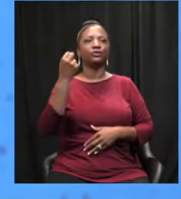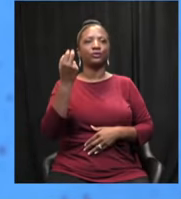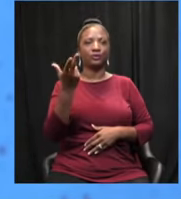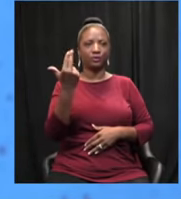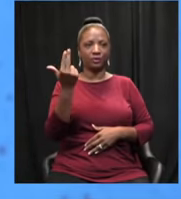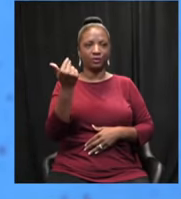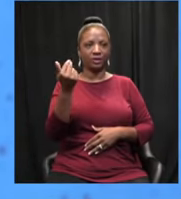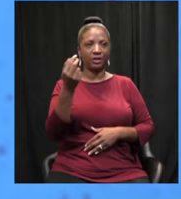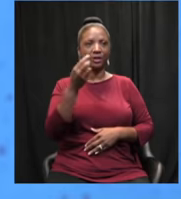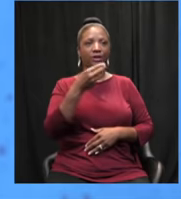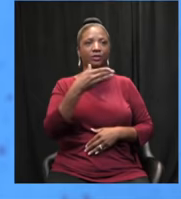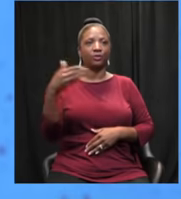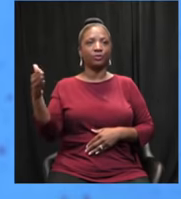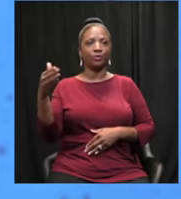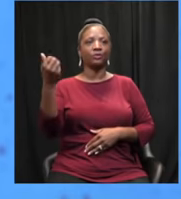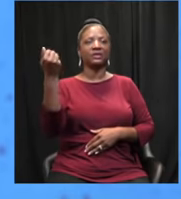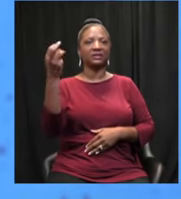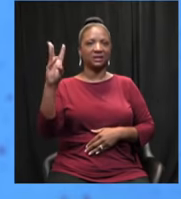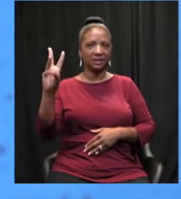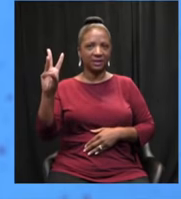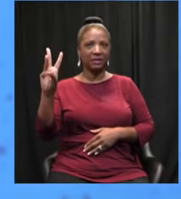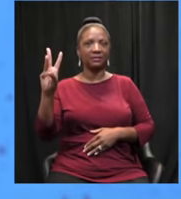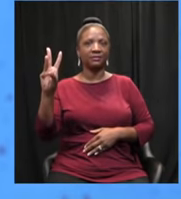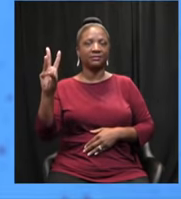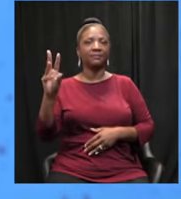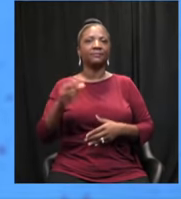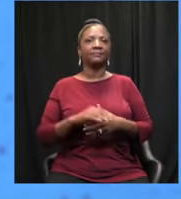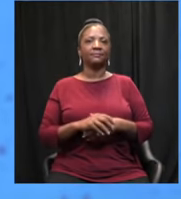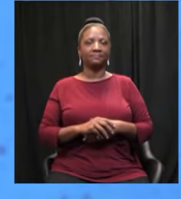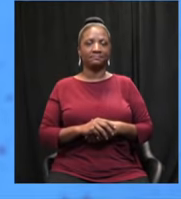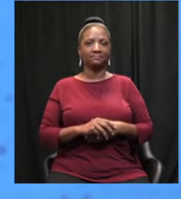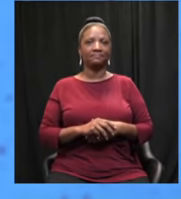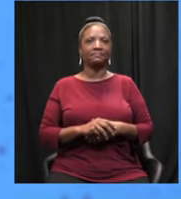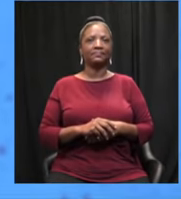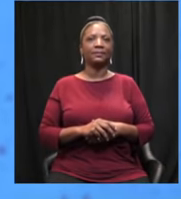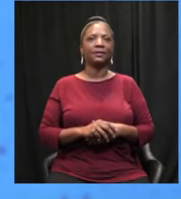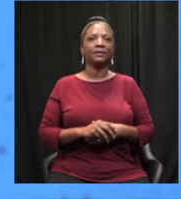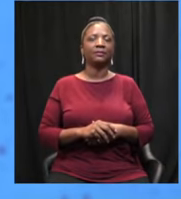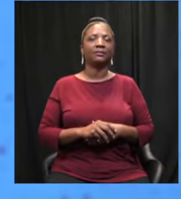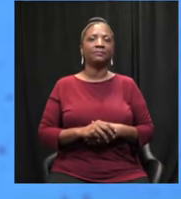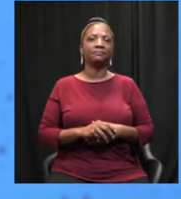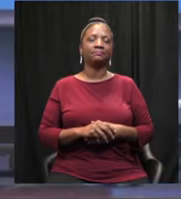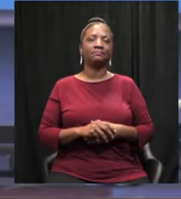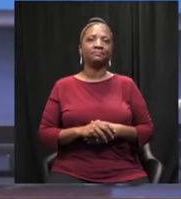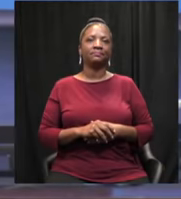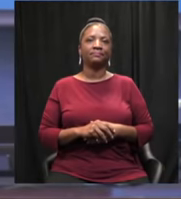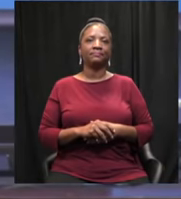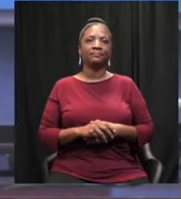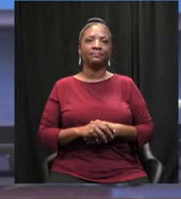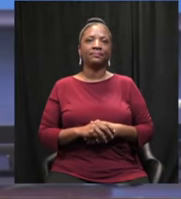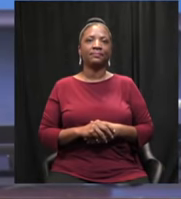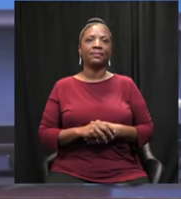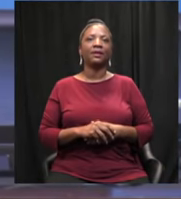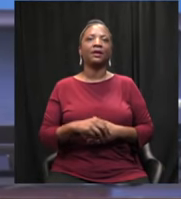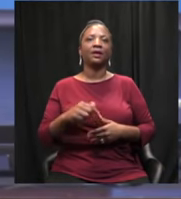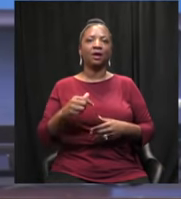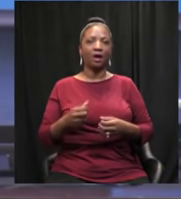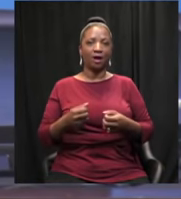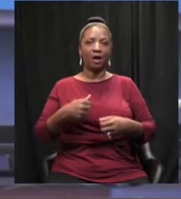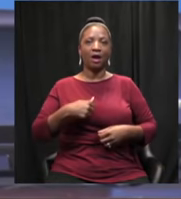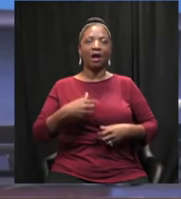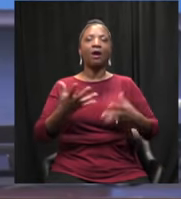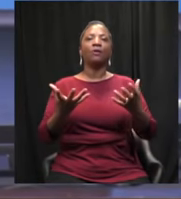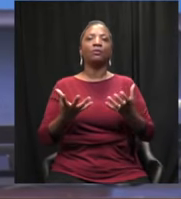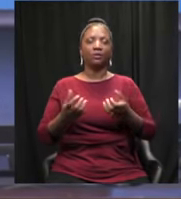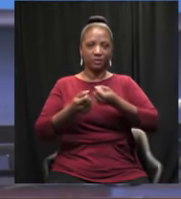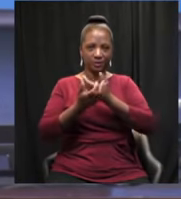I wanted to read the whole context to give you a framework of what's happening in today's passage. I want to share from just a few